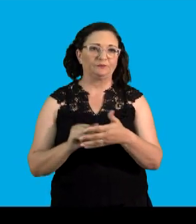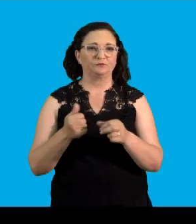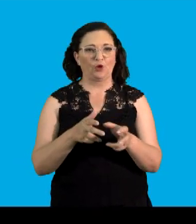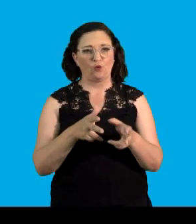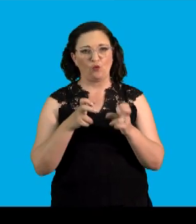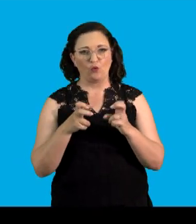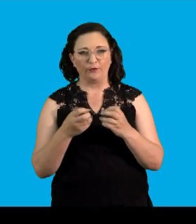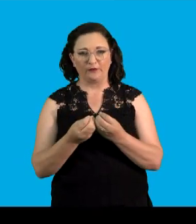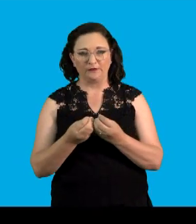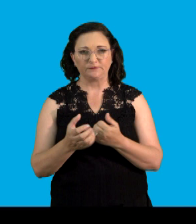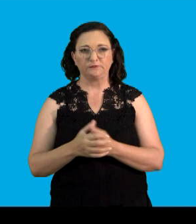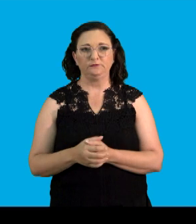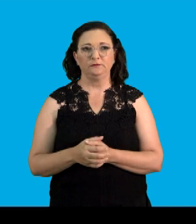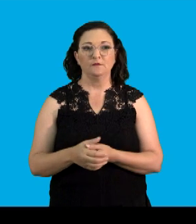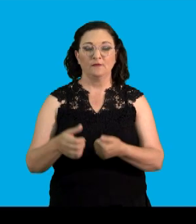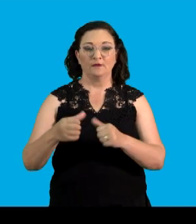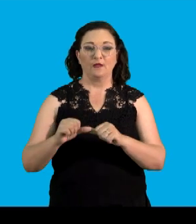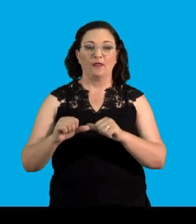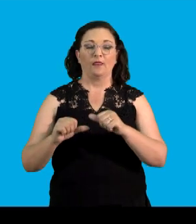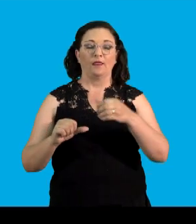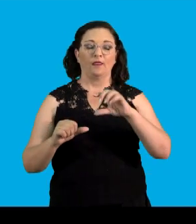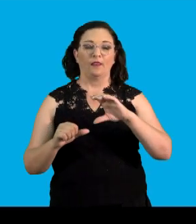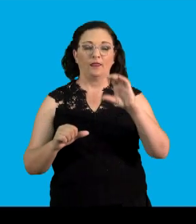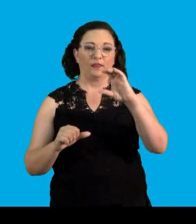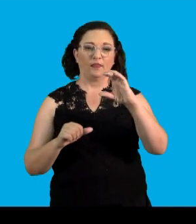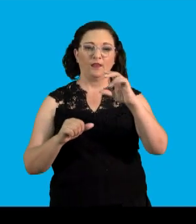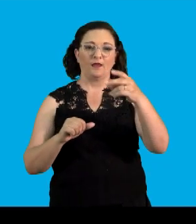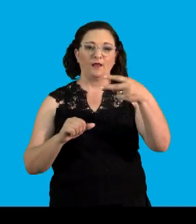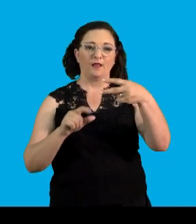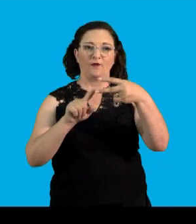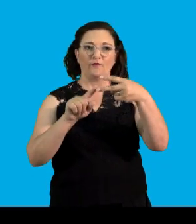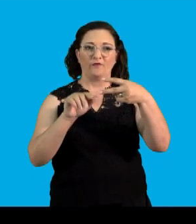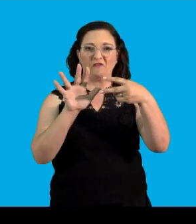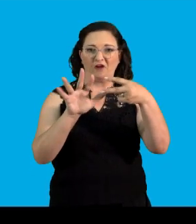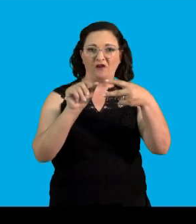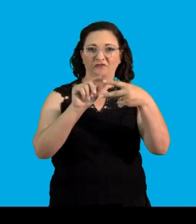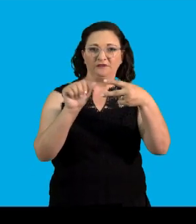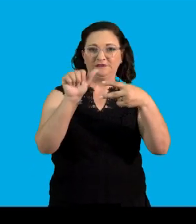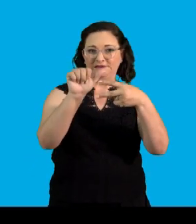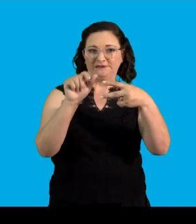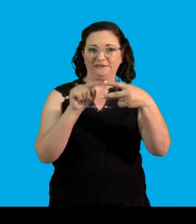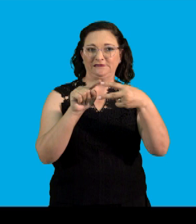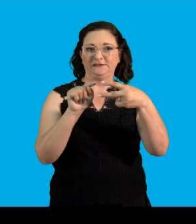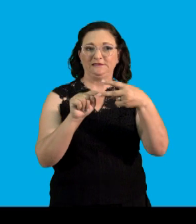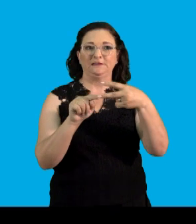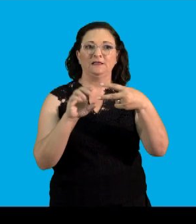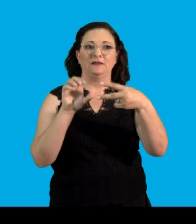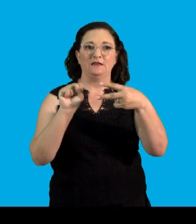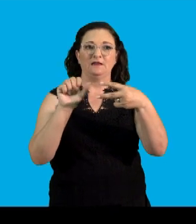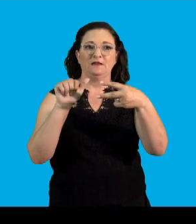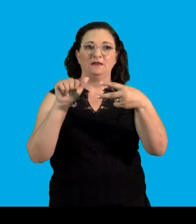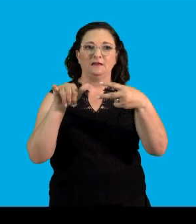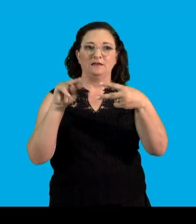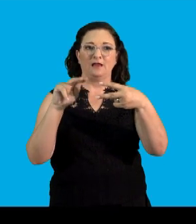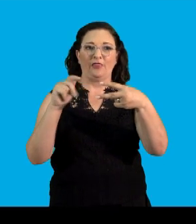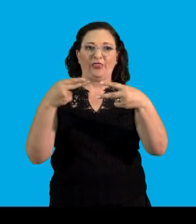quote. Right, and then lastly, you've got level 5 and level 6. Level 5 being the having to the synthesis